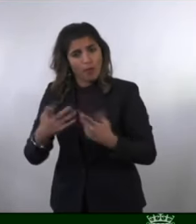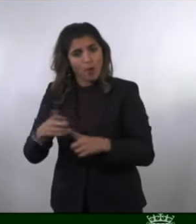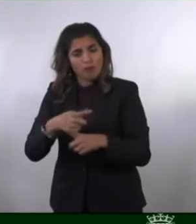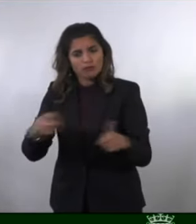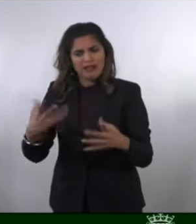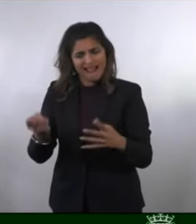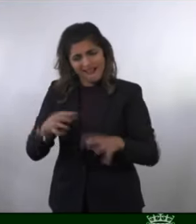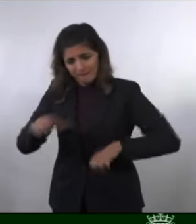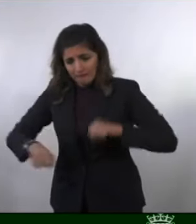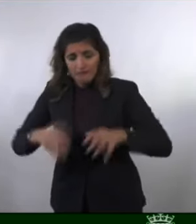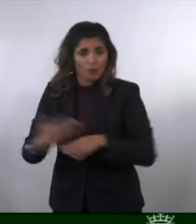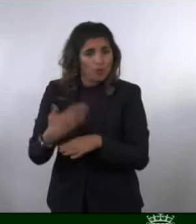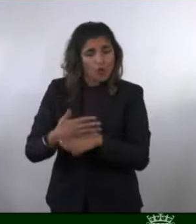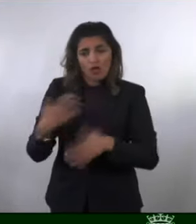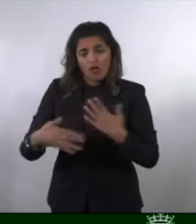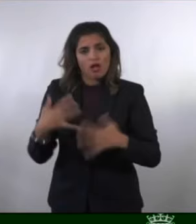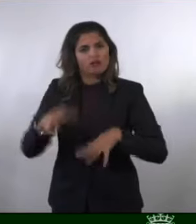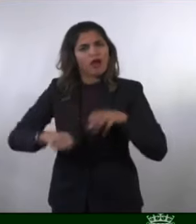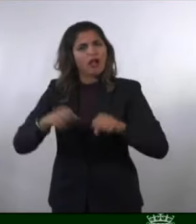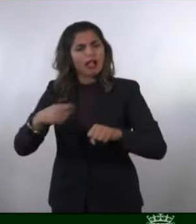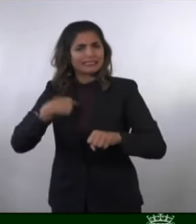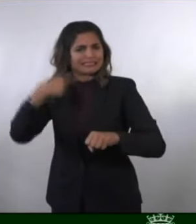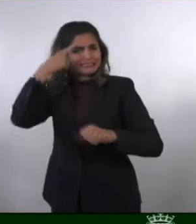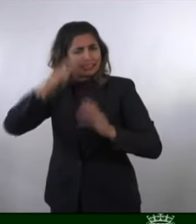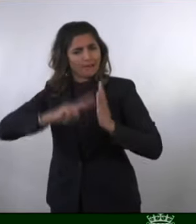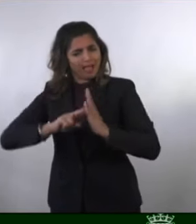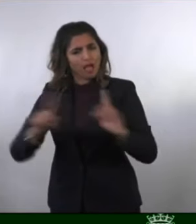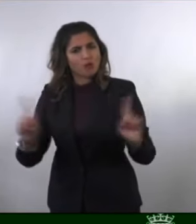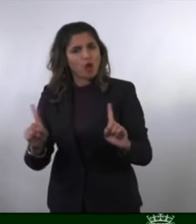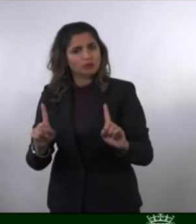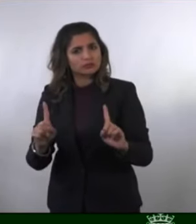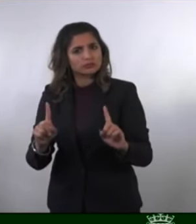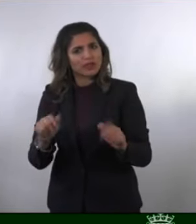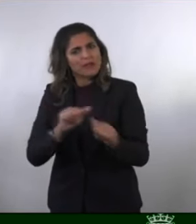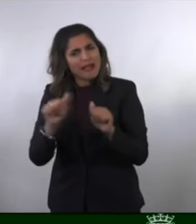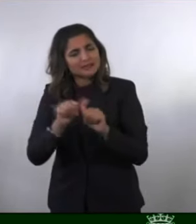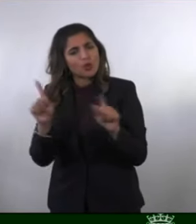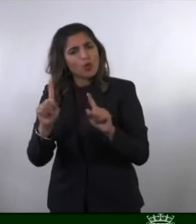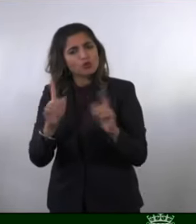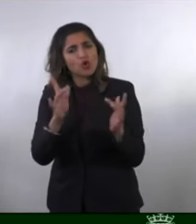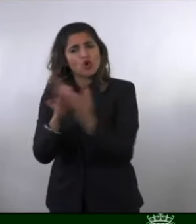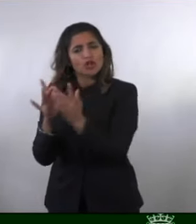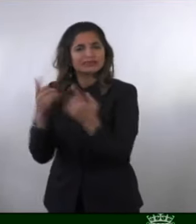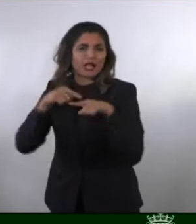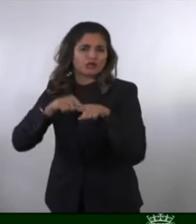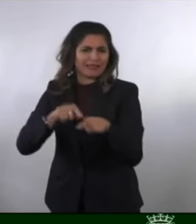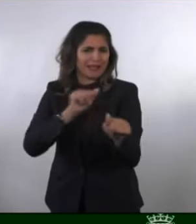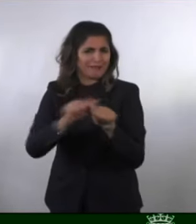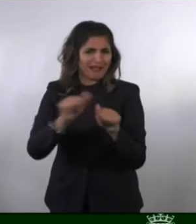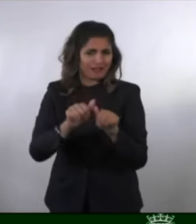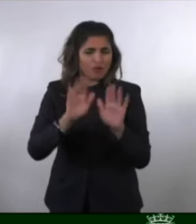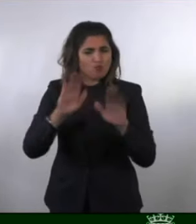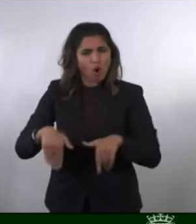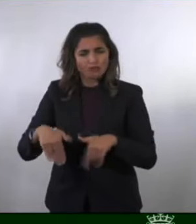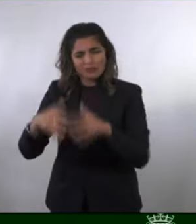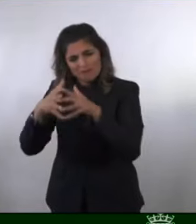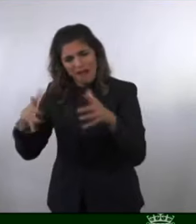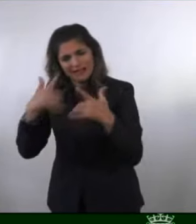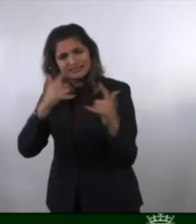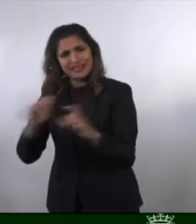be better to concentrate on getting contact tracing right? Prime Minister.